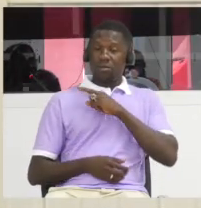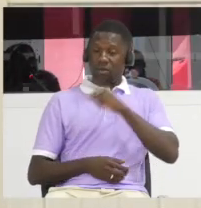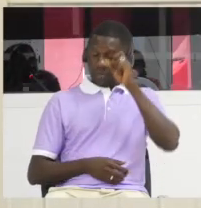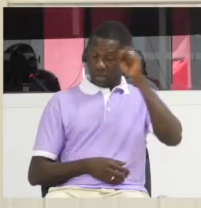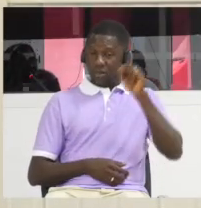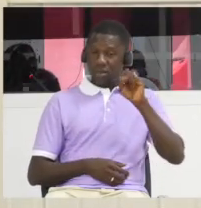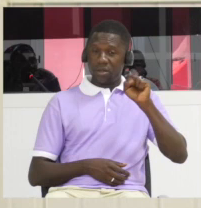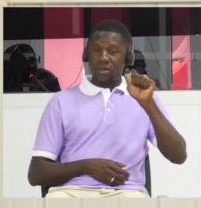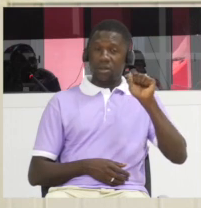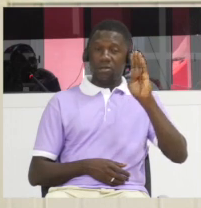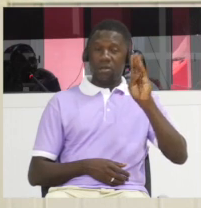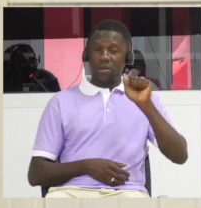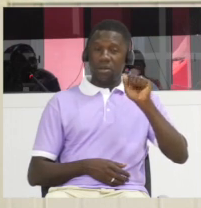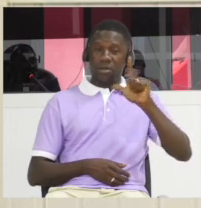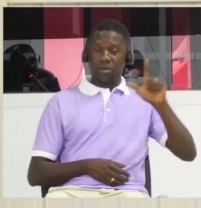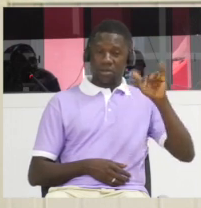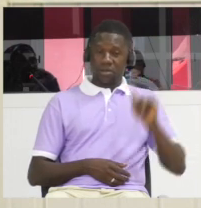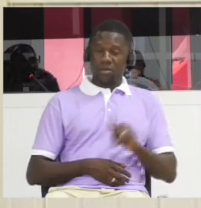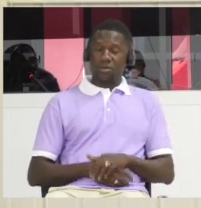I think Sekou Saveli was also a loyal